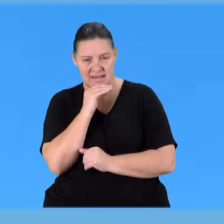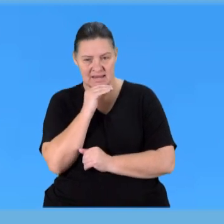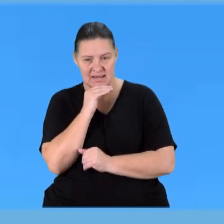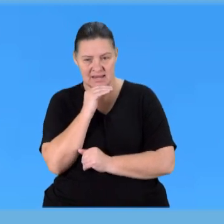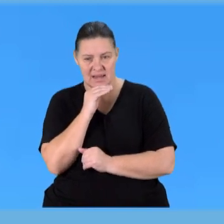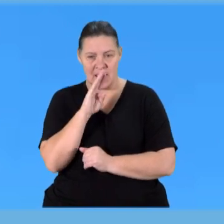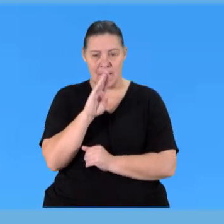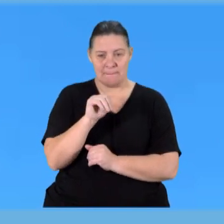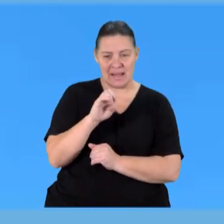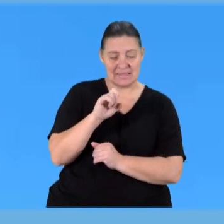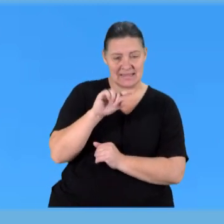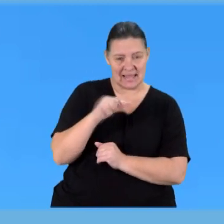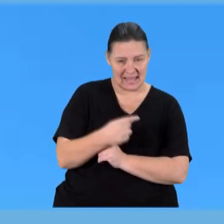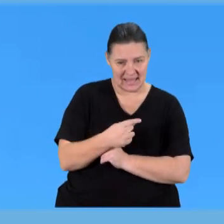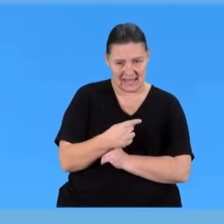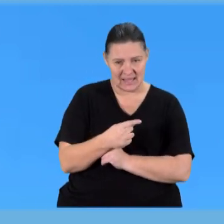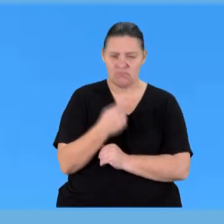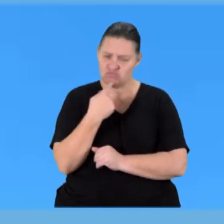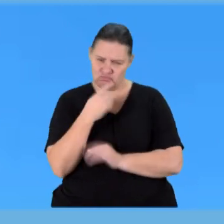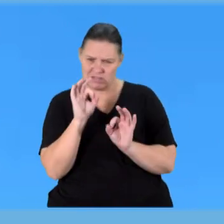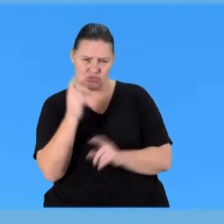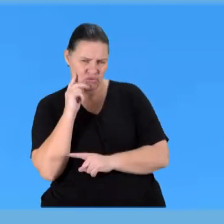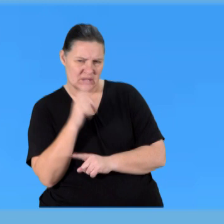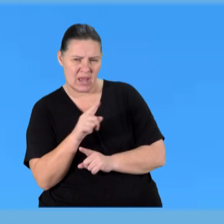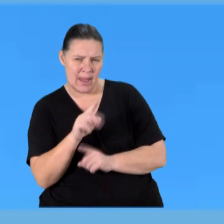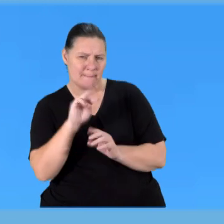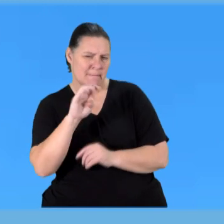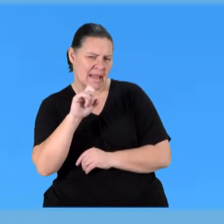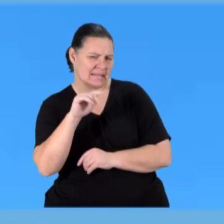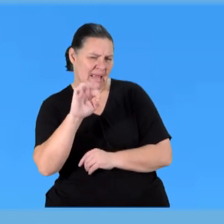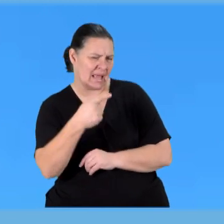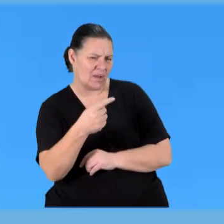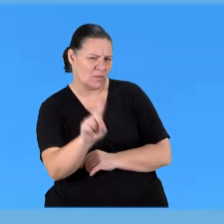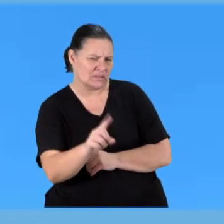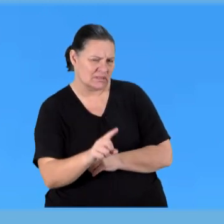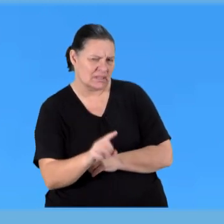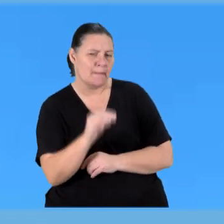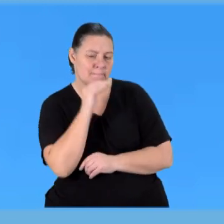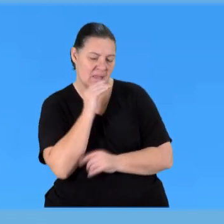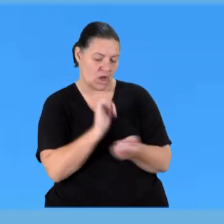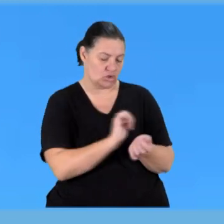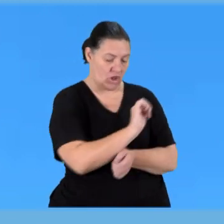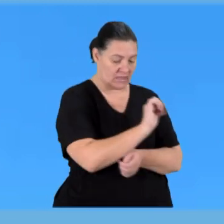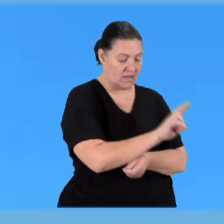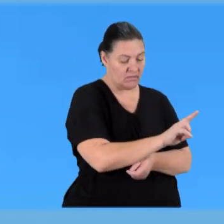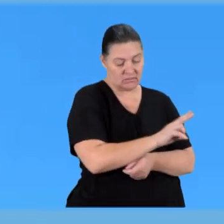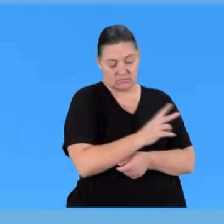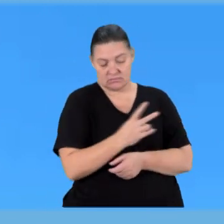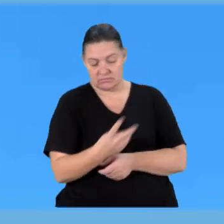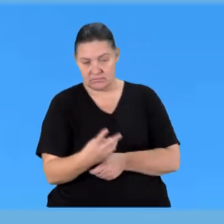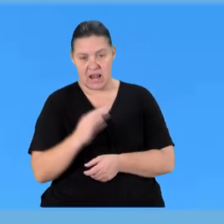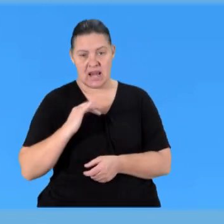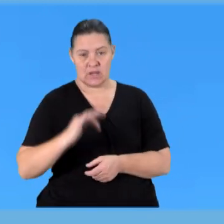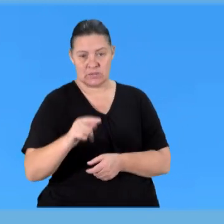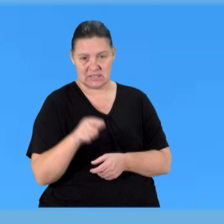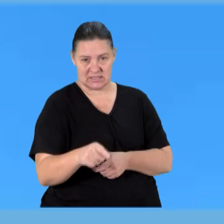C. Now, melting and evaporation, that sounds about right. But then what is melting? Melting, that's when a solid goes